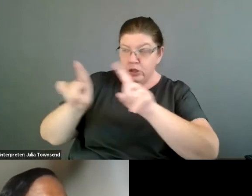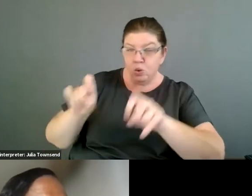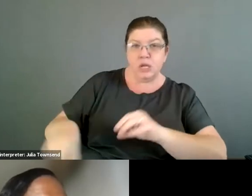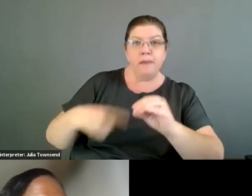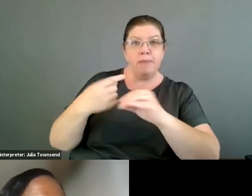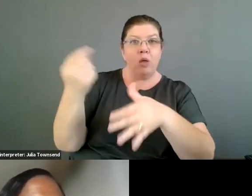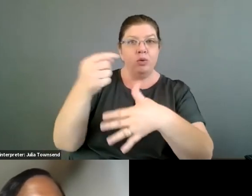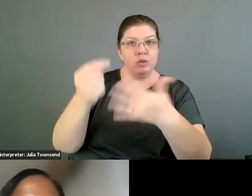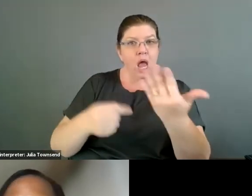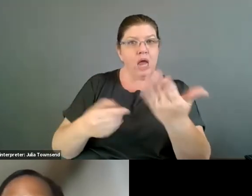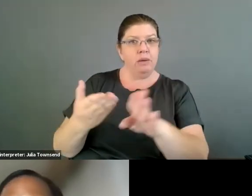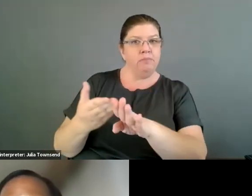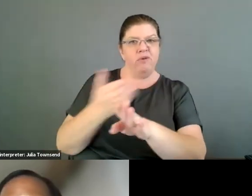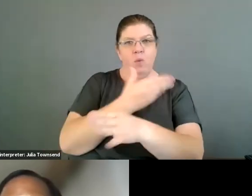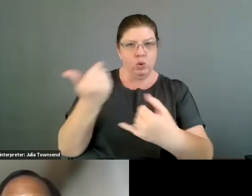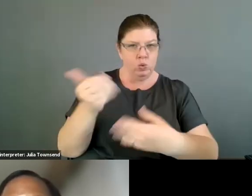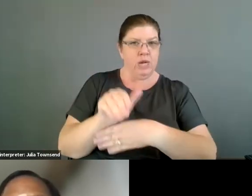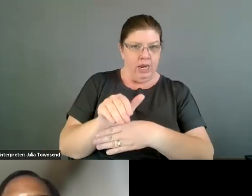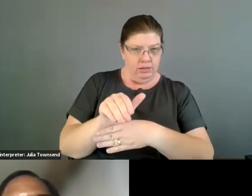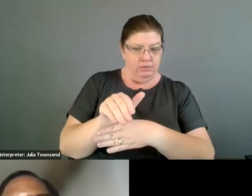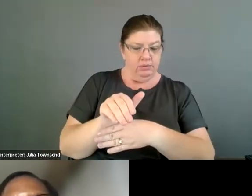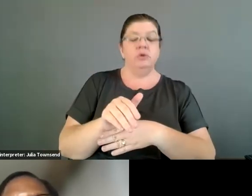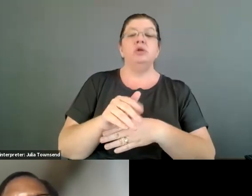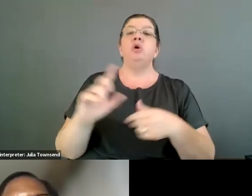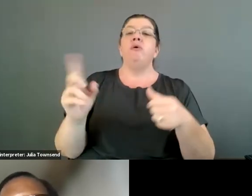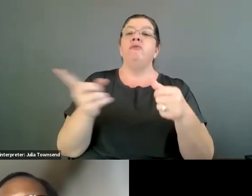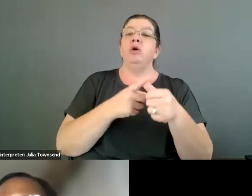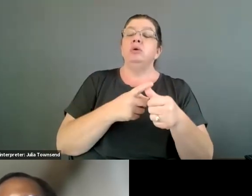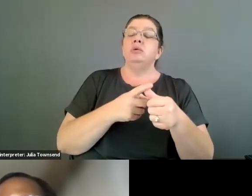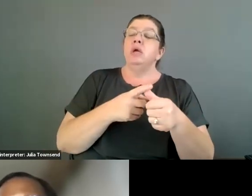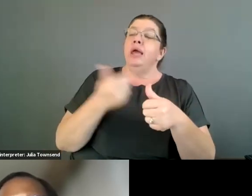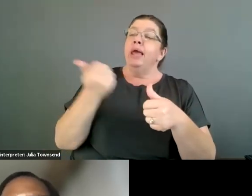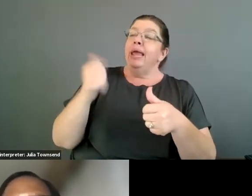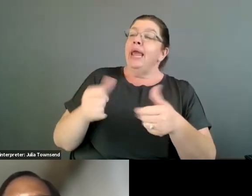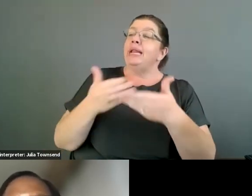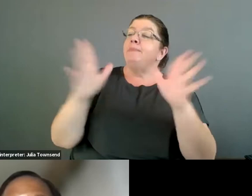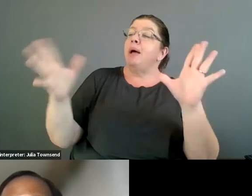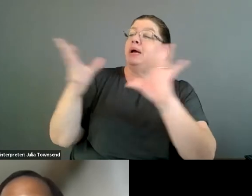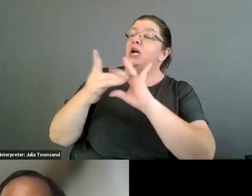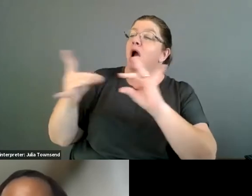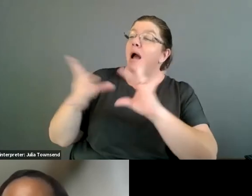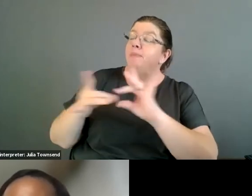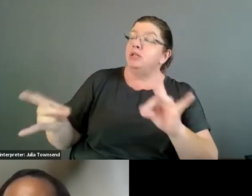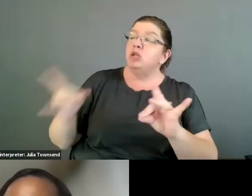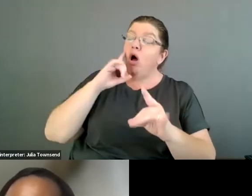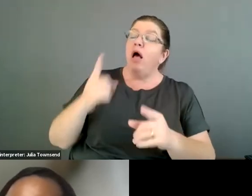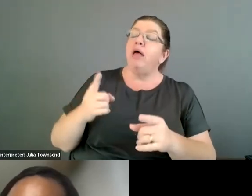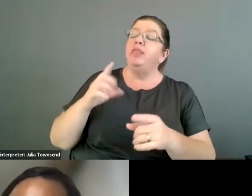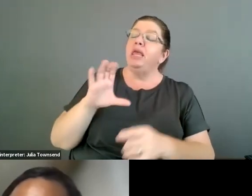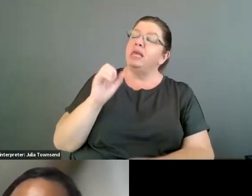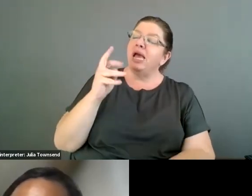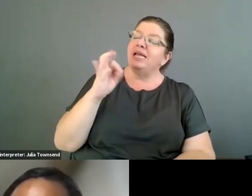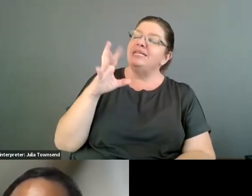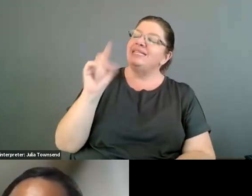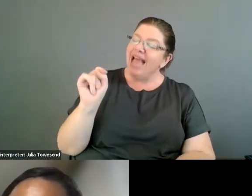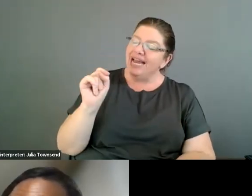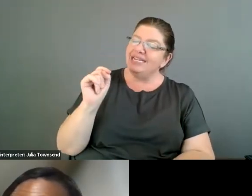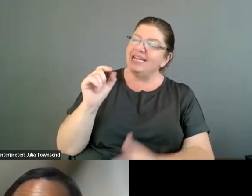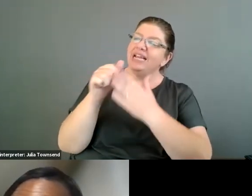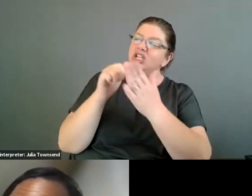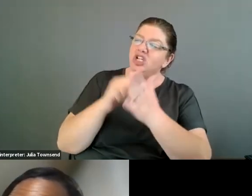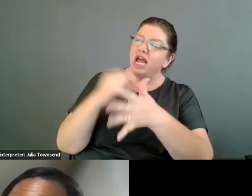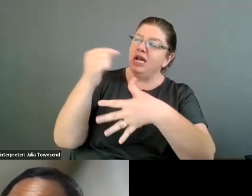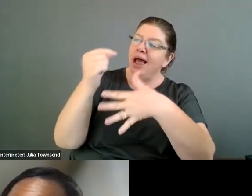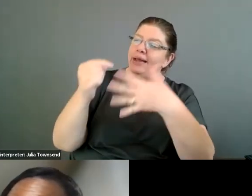these items before tonight. So first, Ms. Trujillo, are there any public comments on the consent agenda